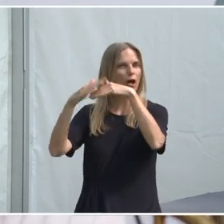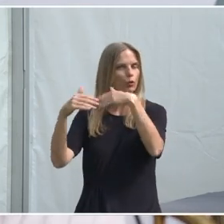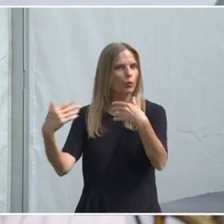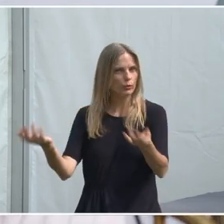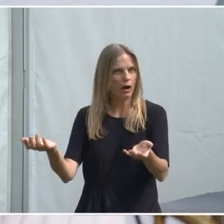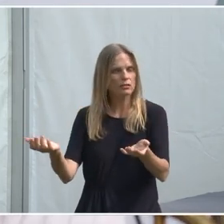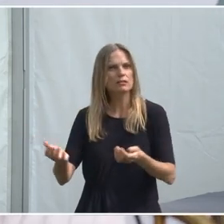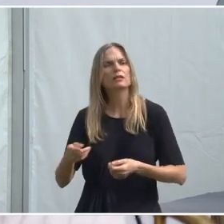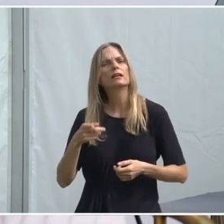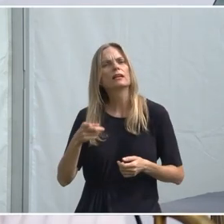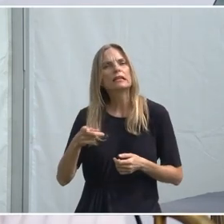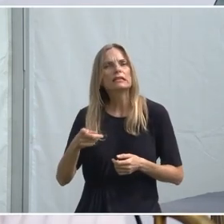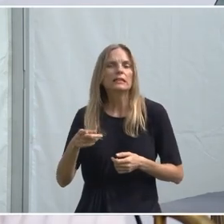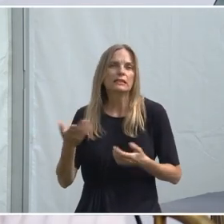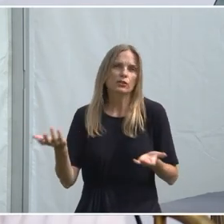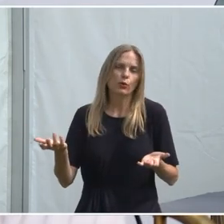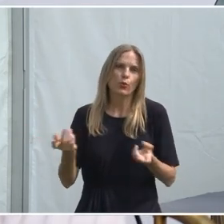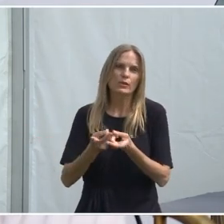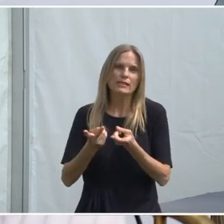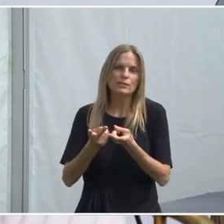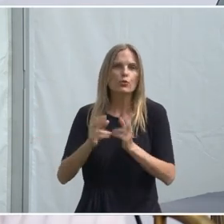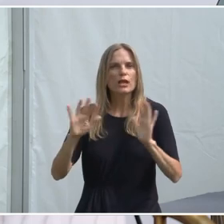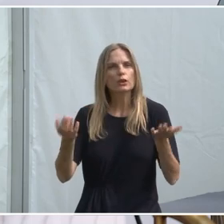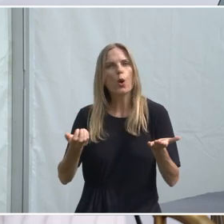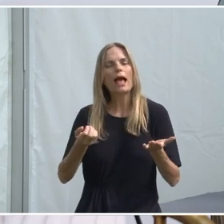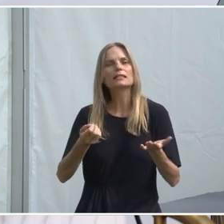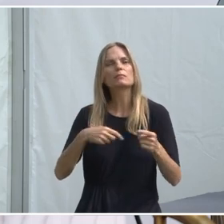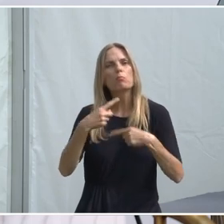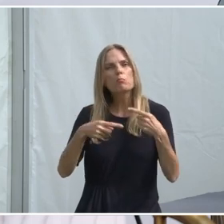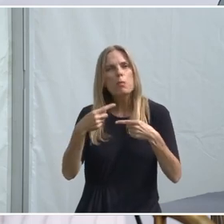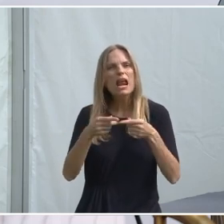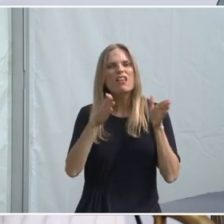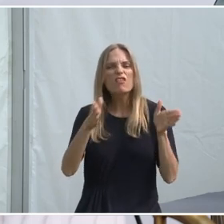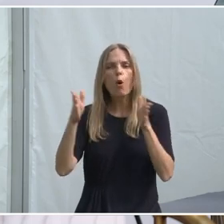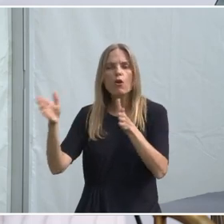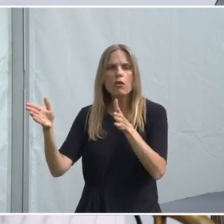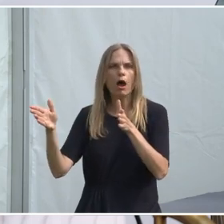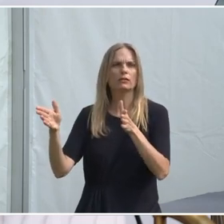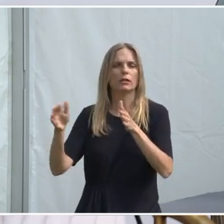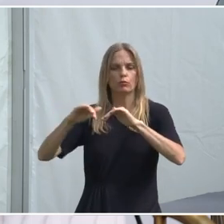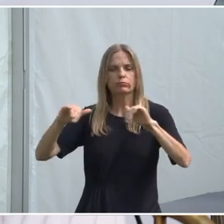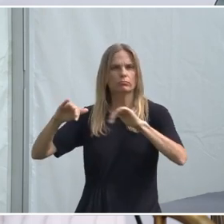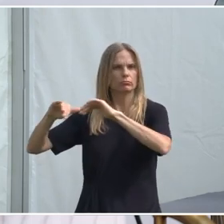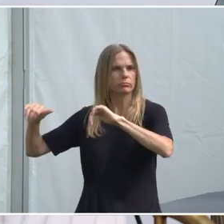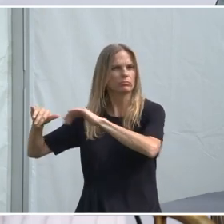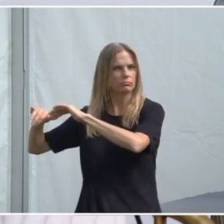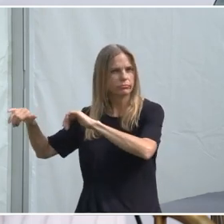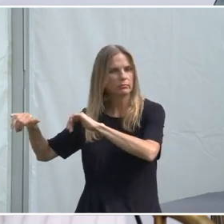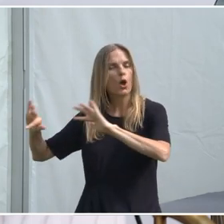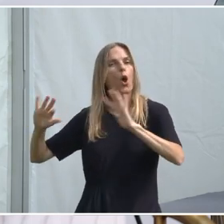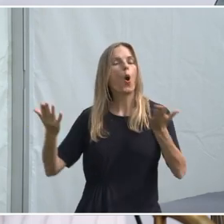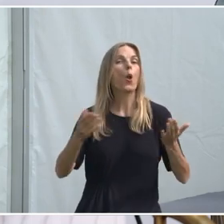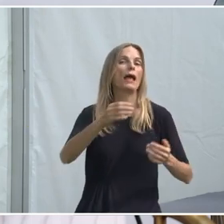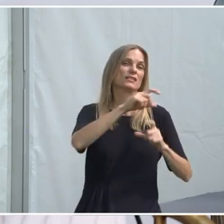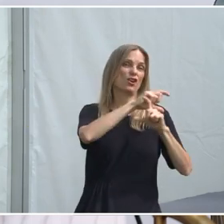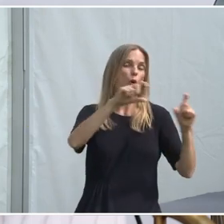deliberately built in structures to keep different generations apart from each other. Like if you're school age, you go to